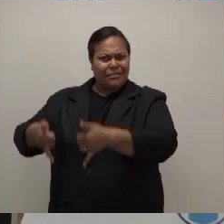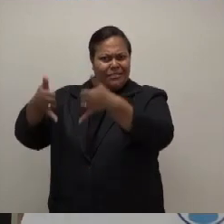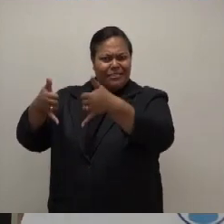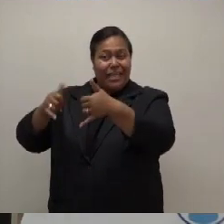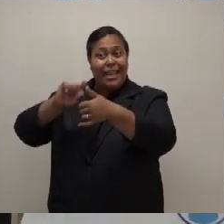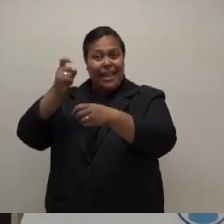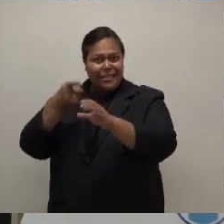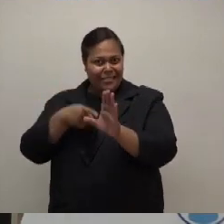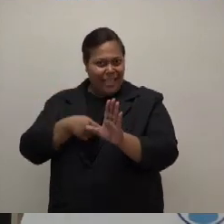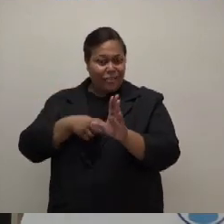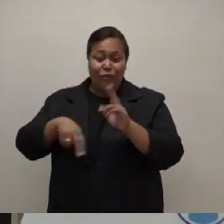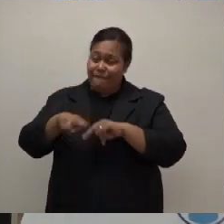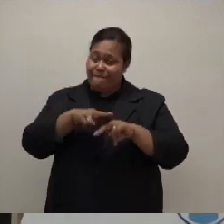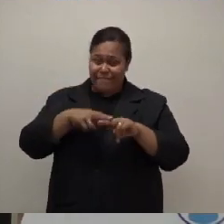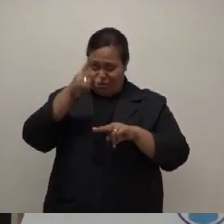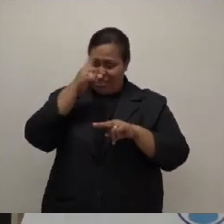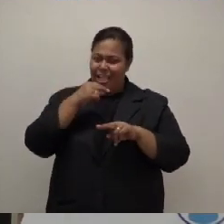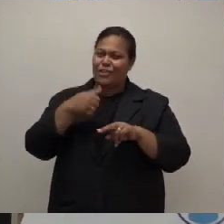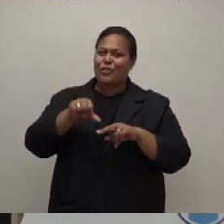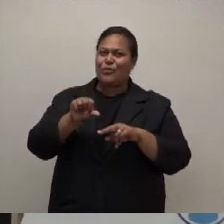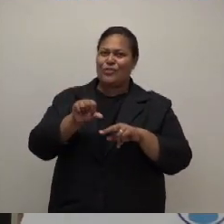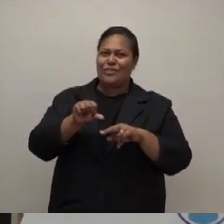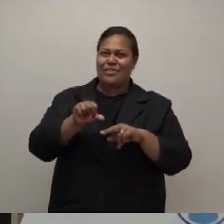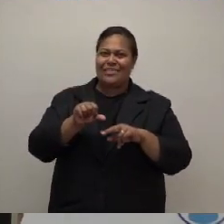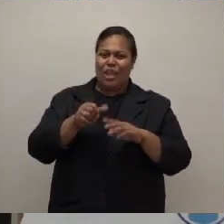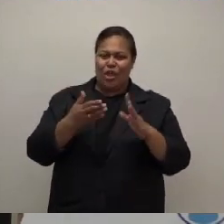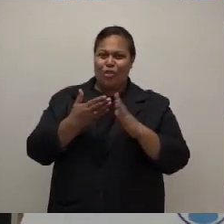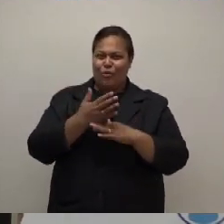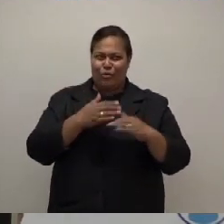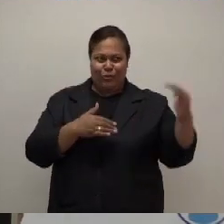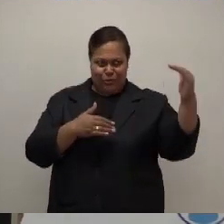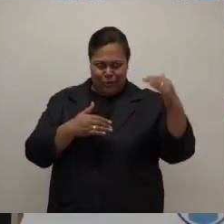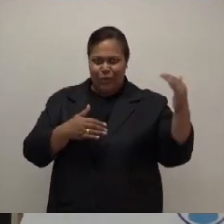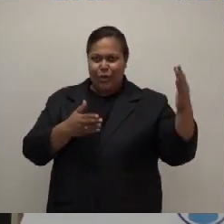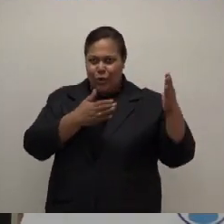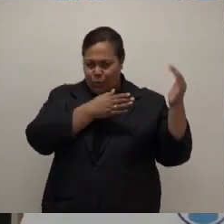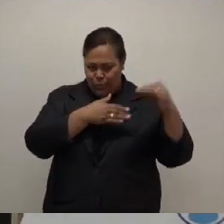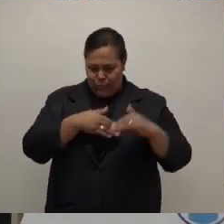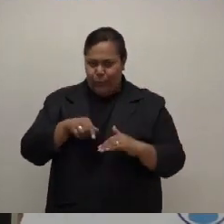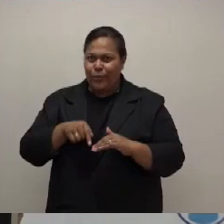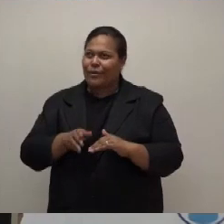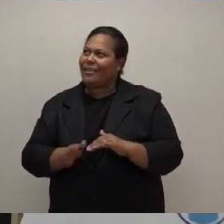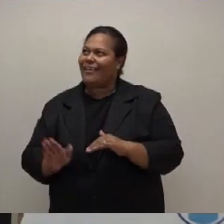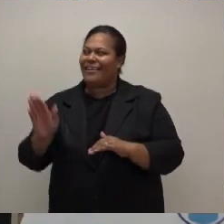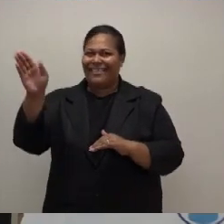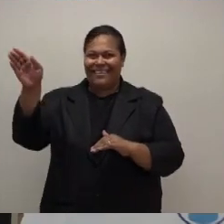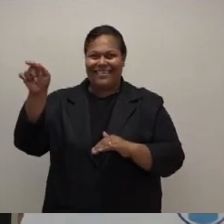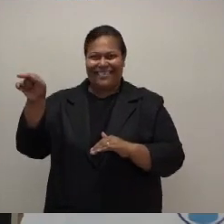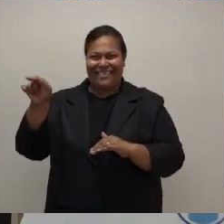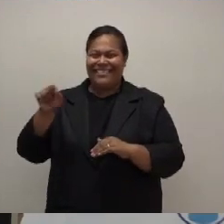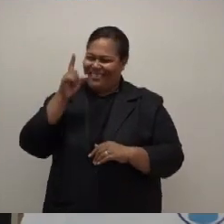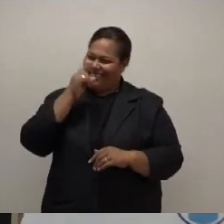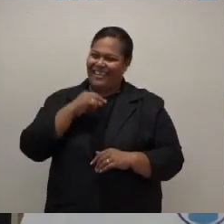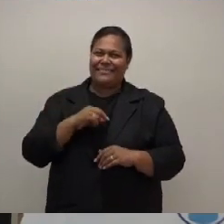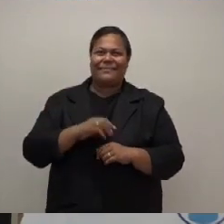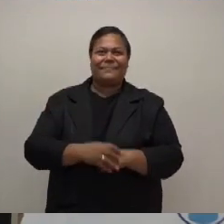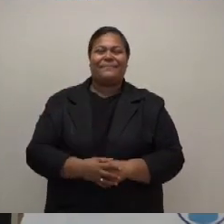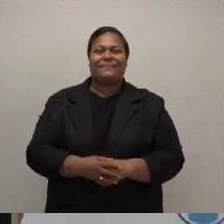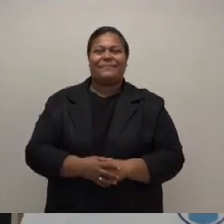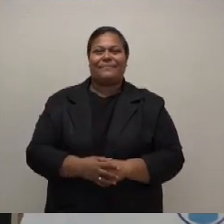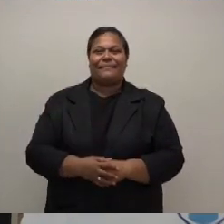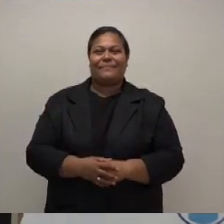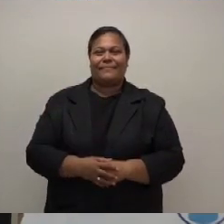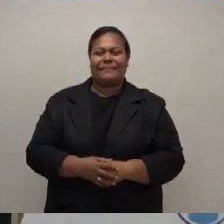could be used as a safe parking lot until the start of the cyclone season.